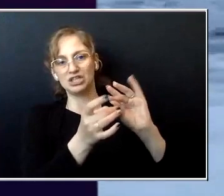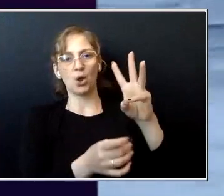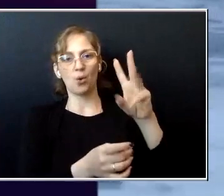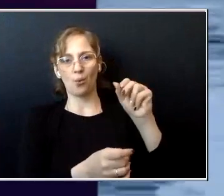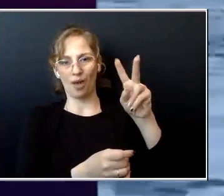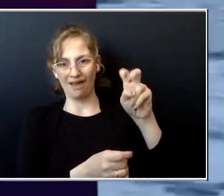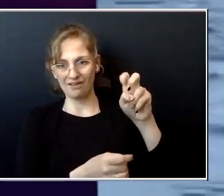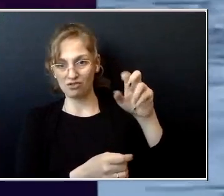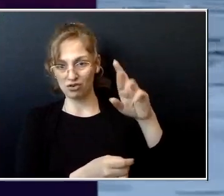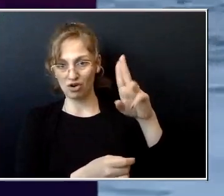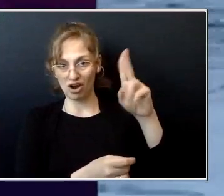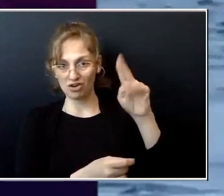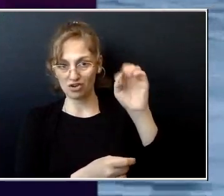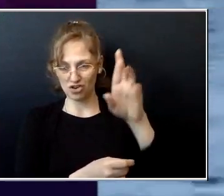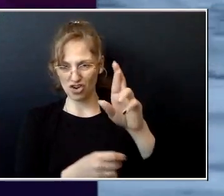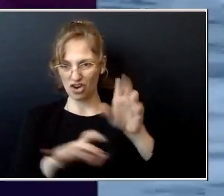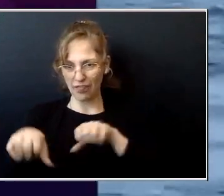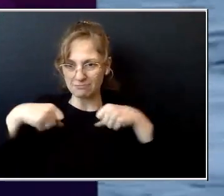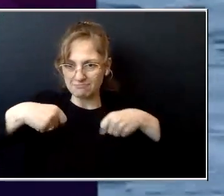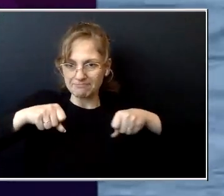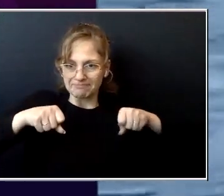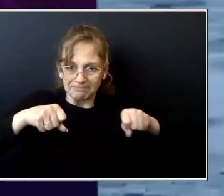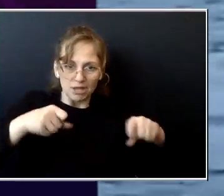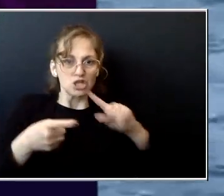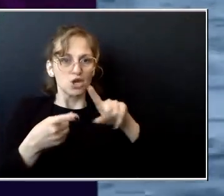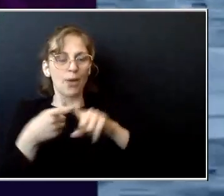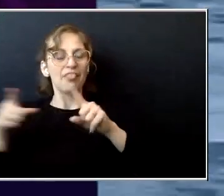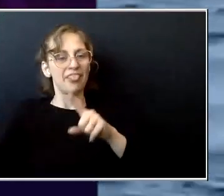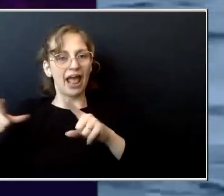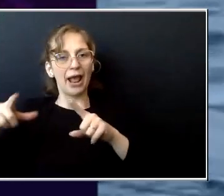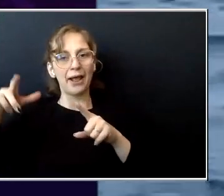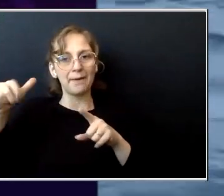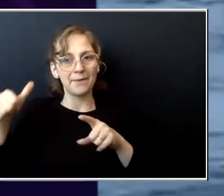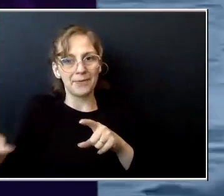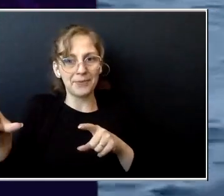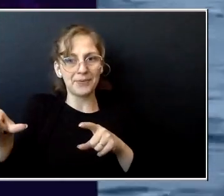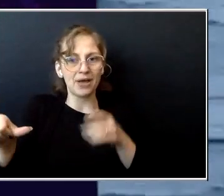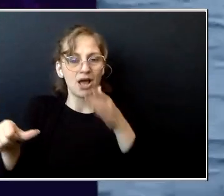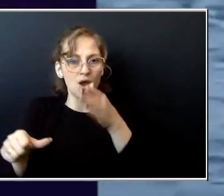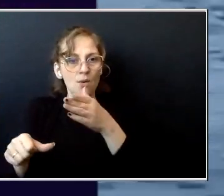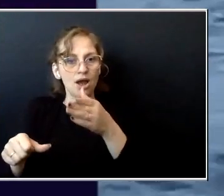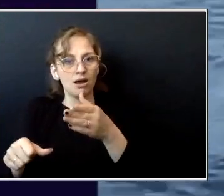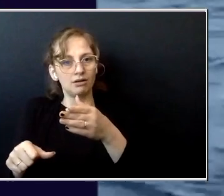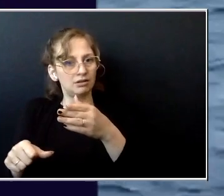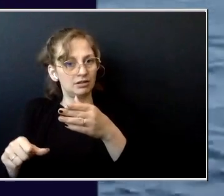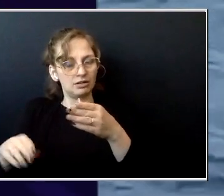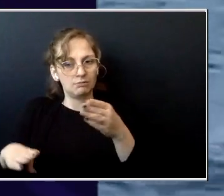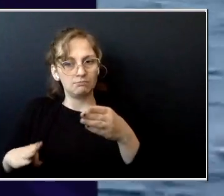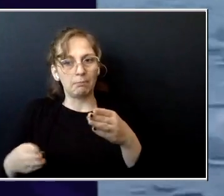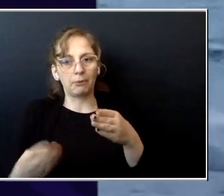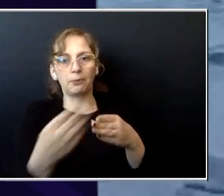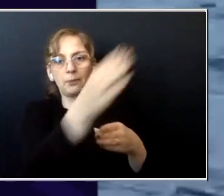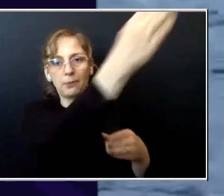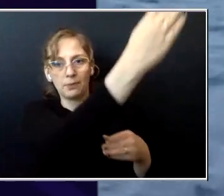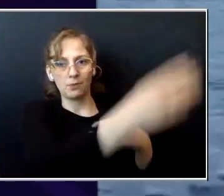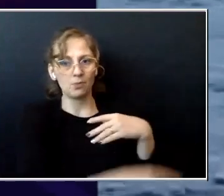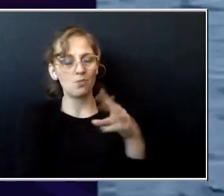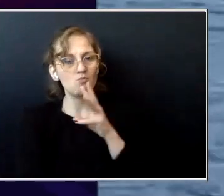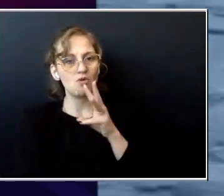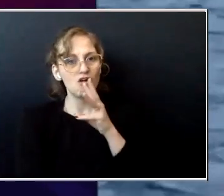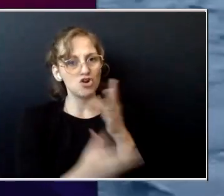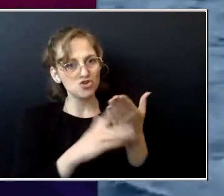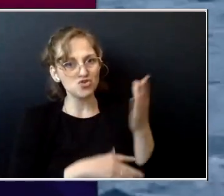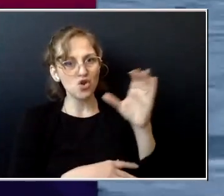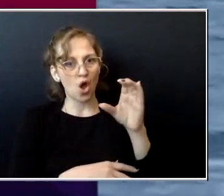button, it shoots water up the hose there and lifts you out of the water, and you're kind of doing a